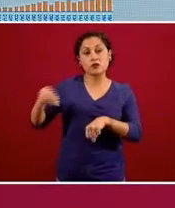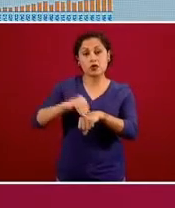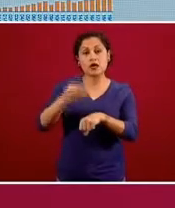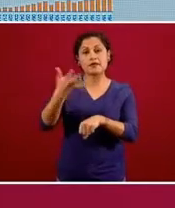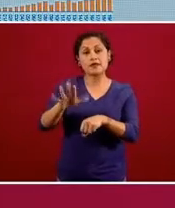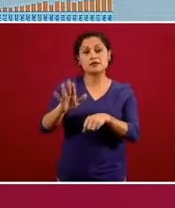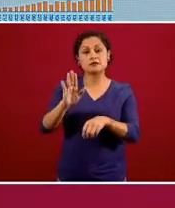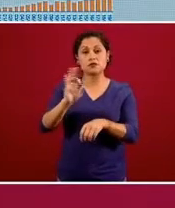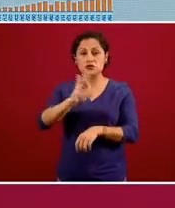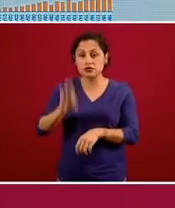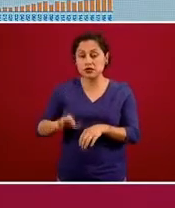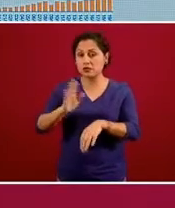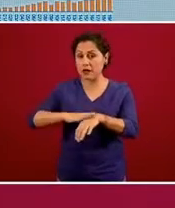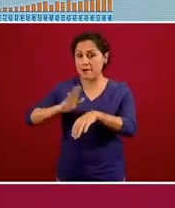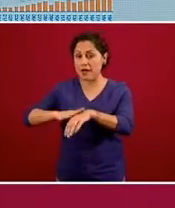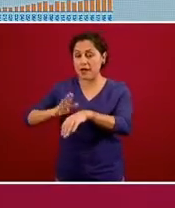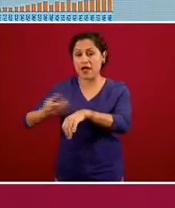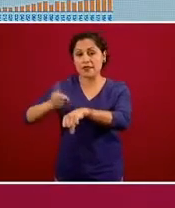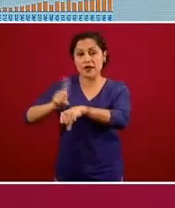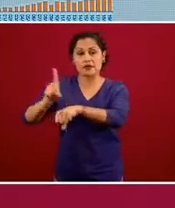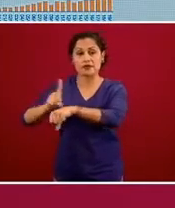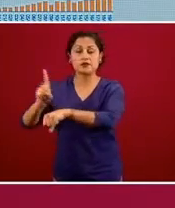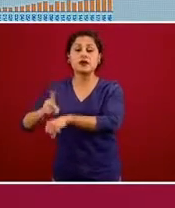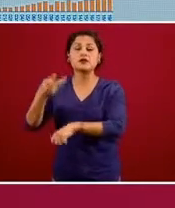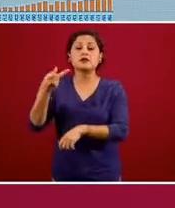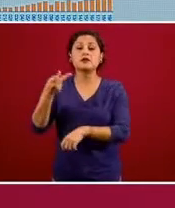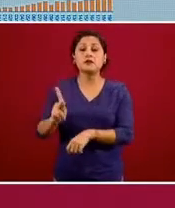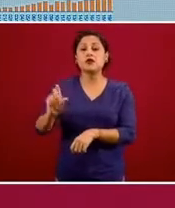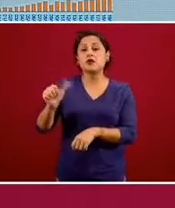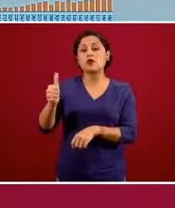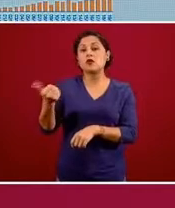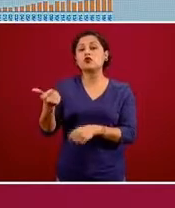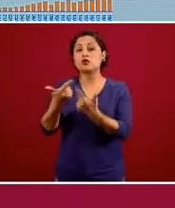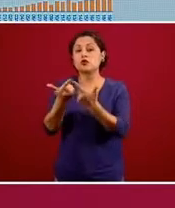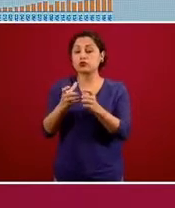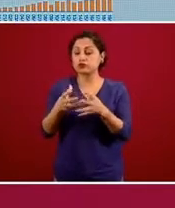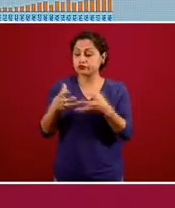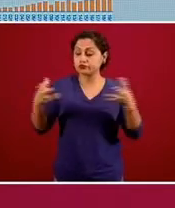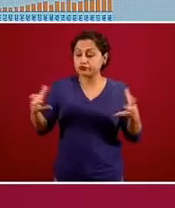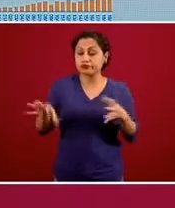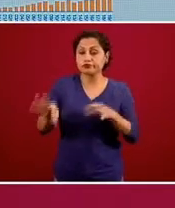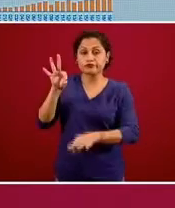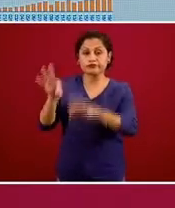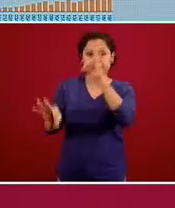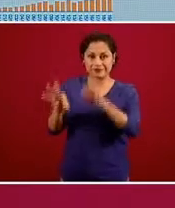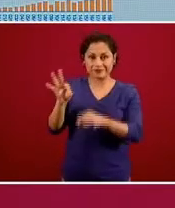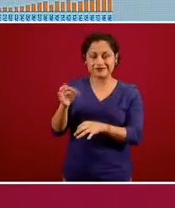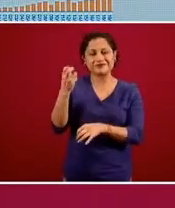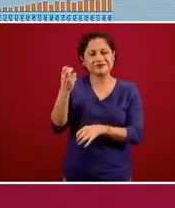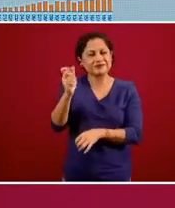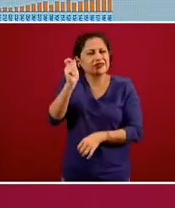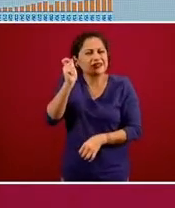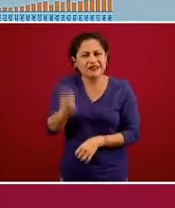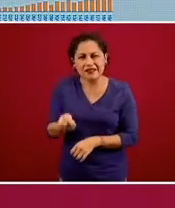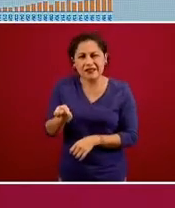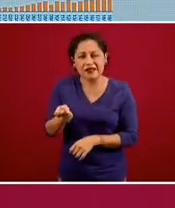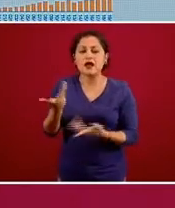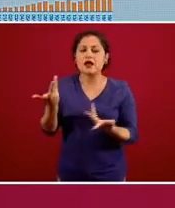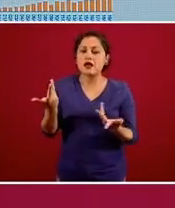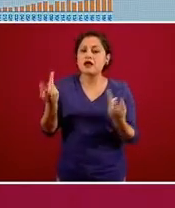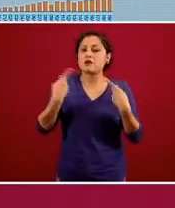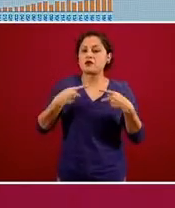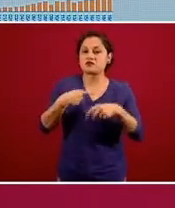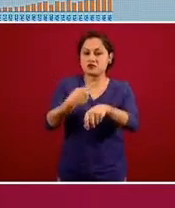cases. Even though if we are augmenting, remember that exponential growth, what it means is, if we